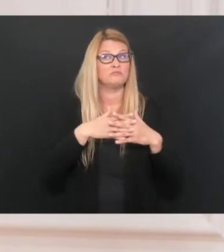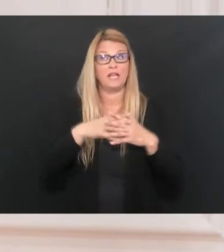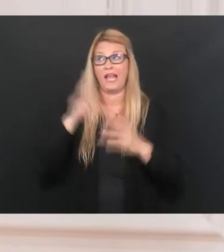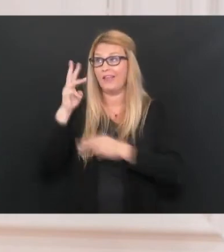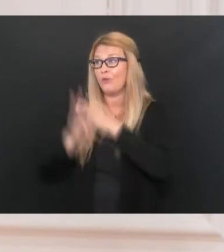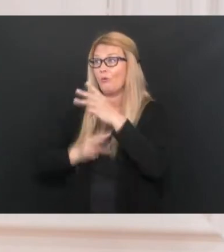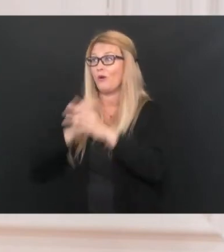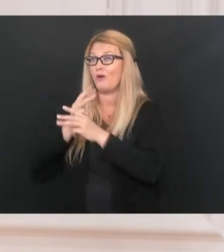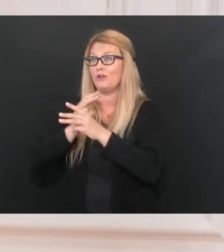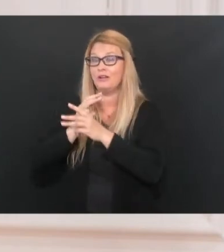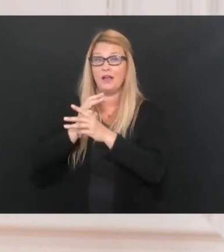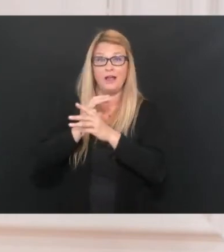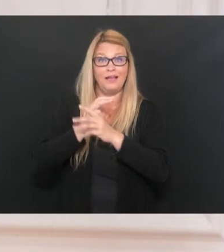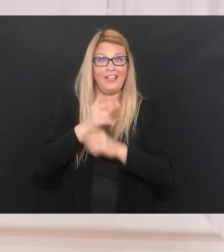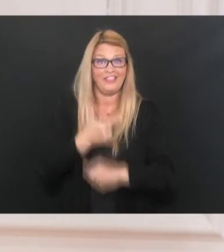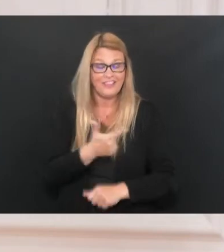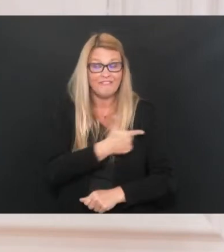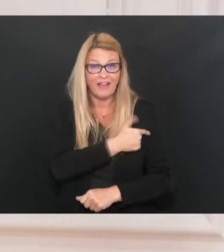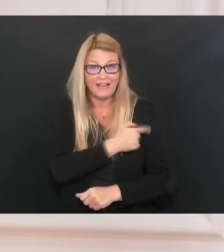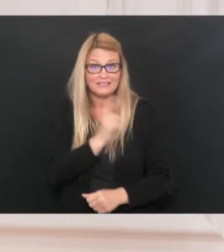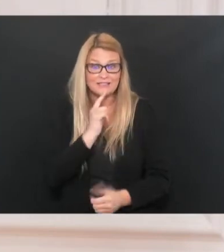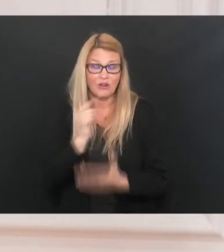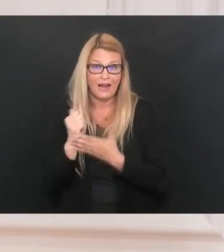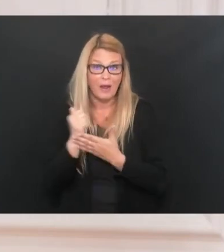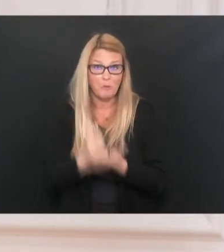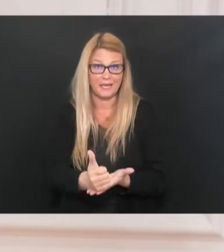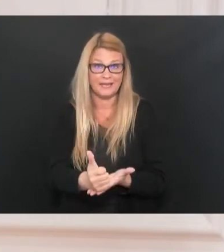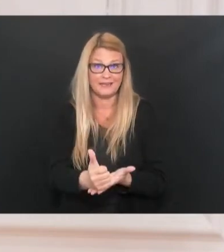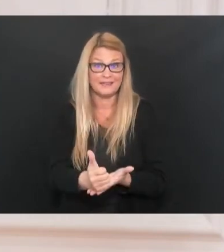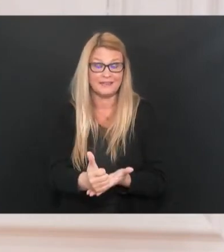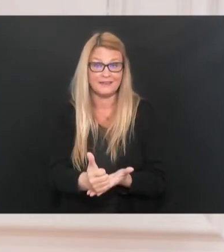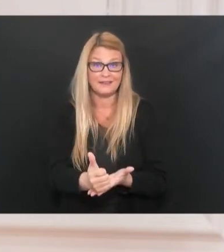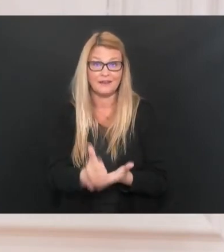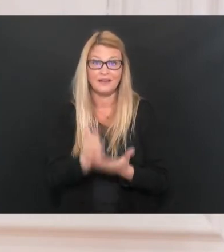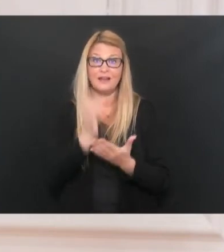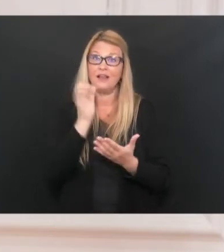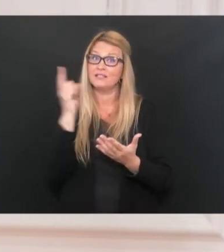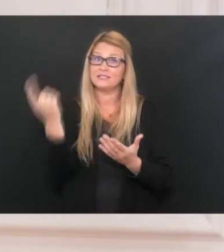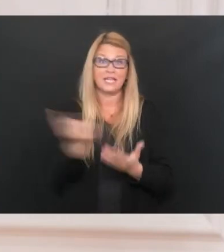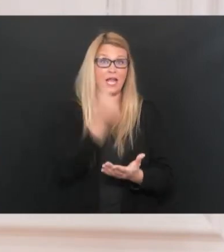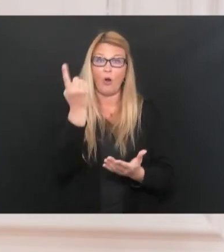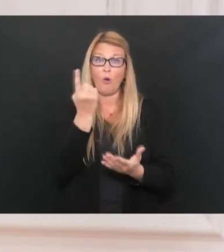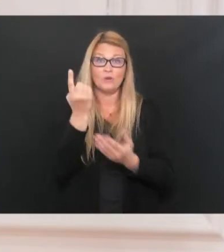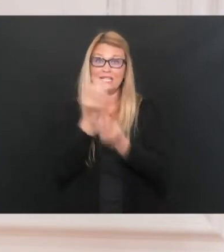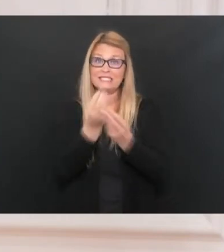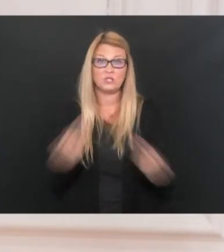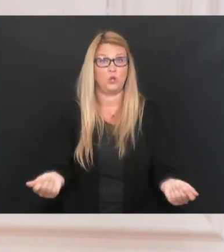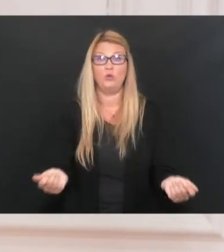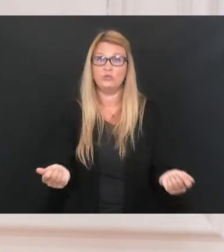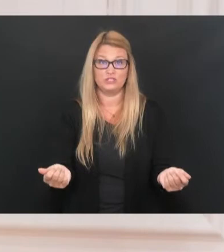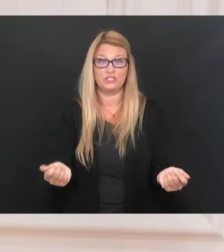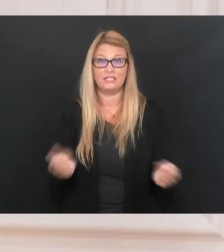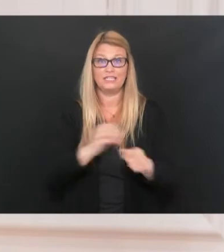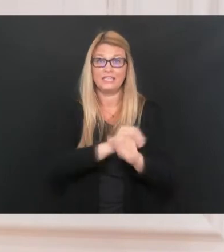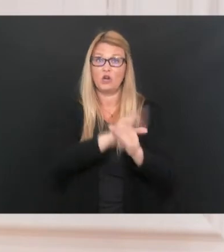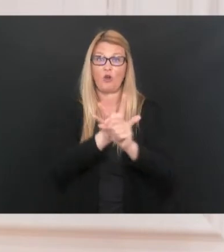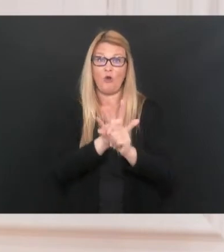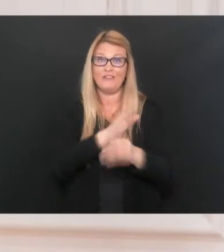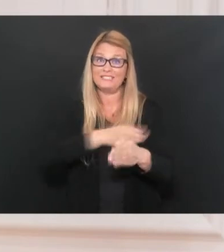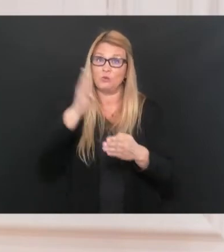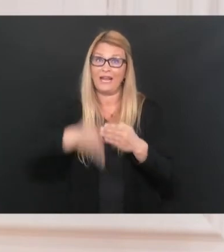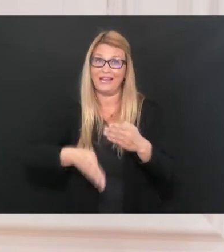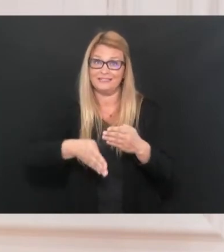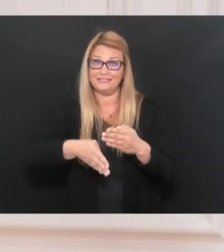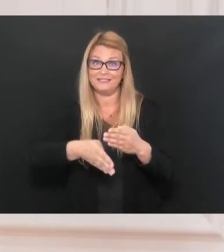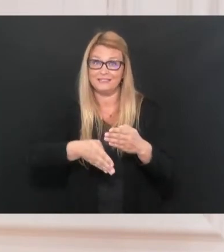these vaccines are truly the only real solution for the pandemic that we're in order